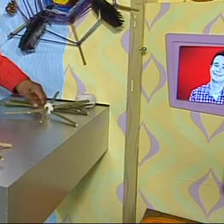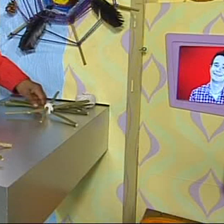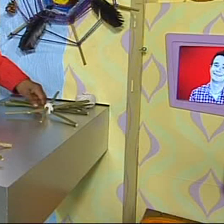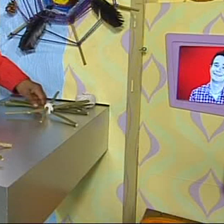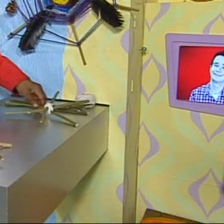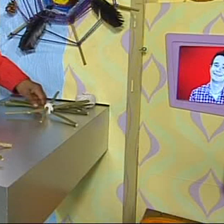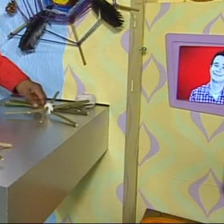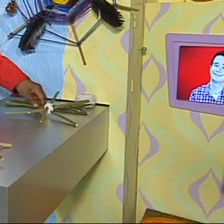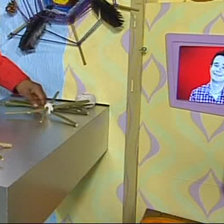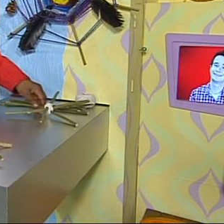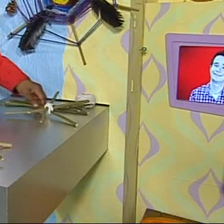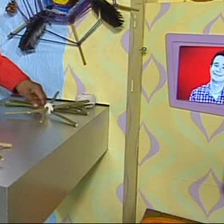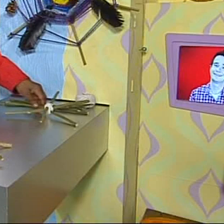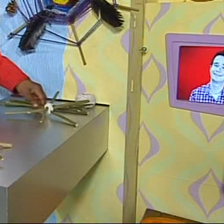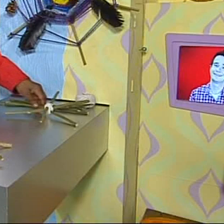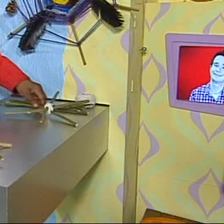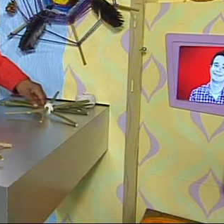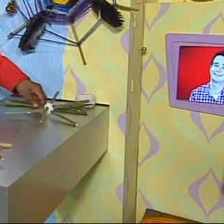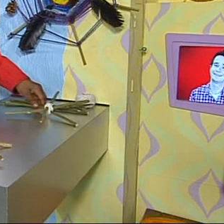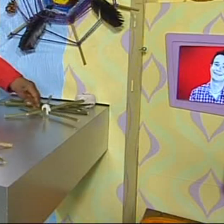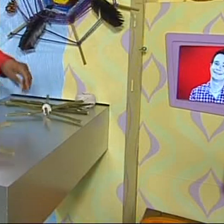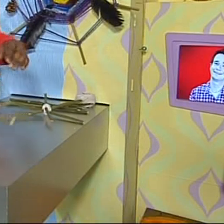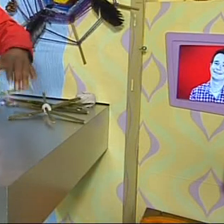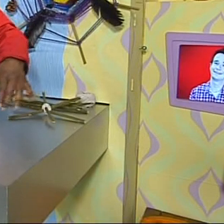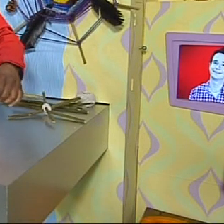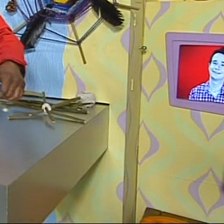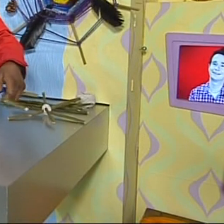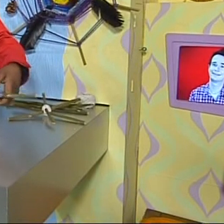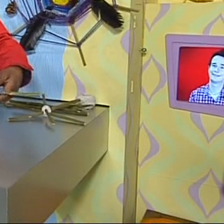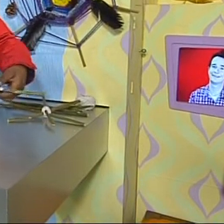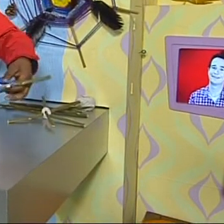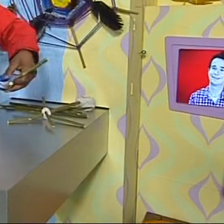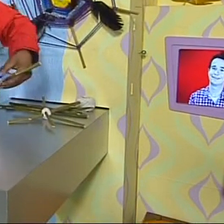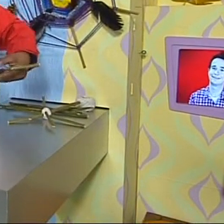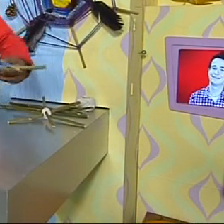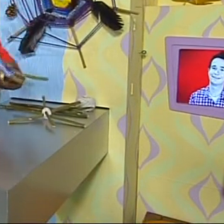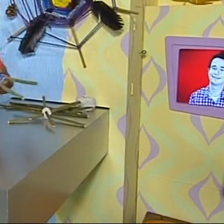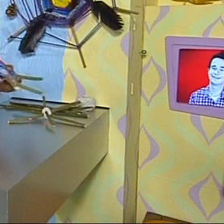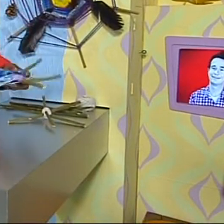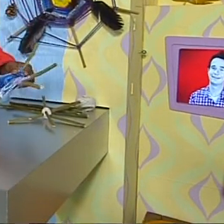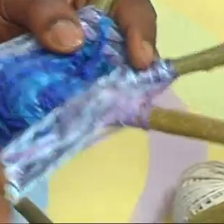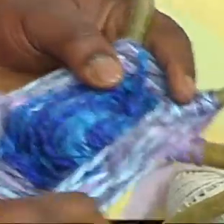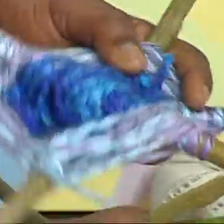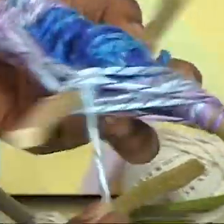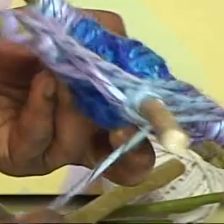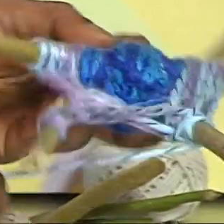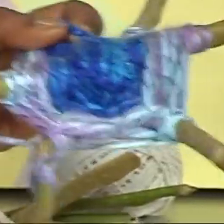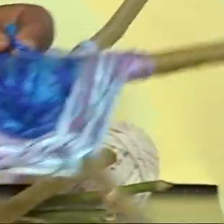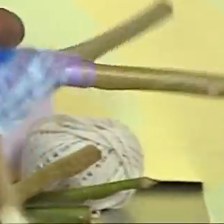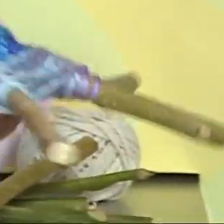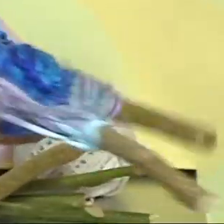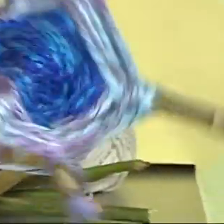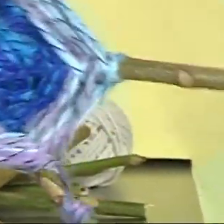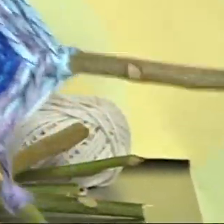this. It's been tied together with some string. And then you can start wrapping some colorful wool like this around so it looks like a